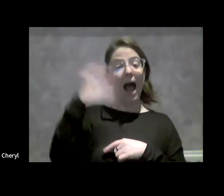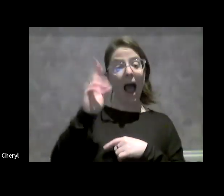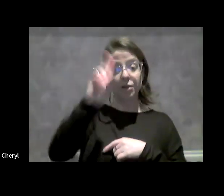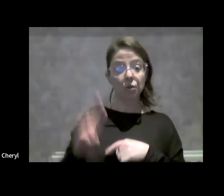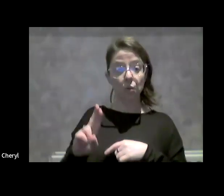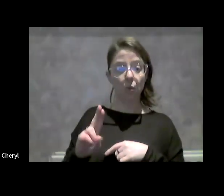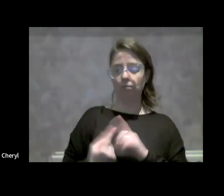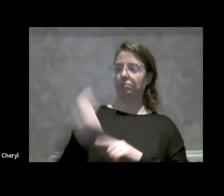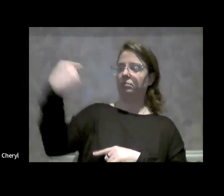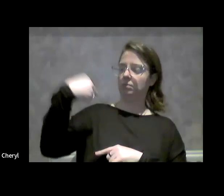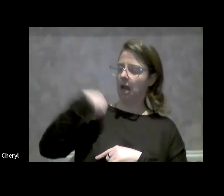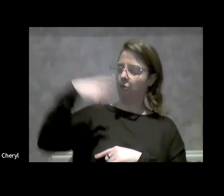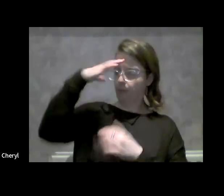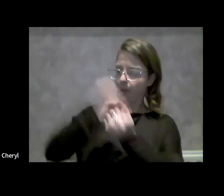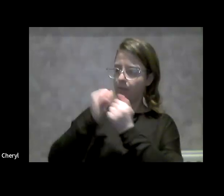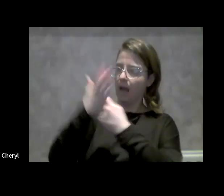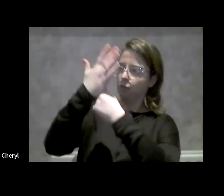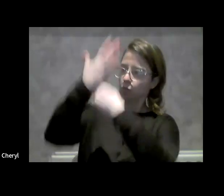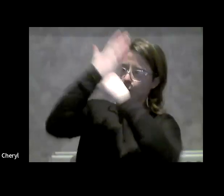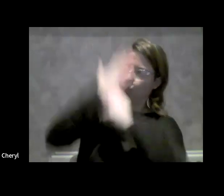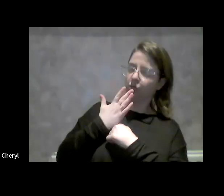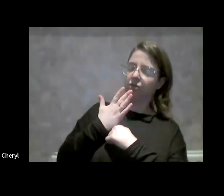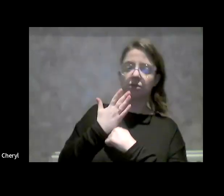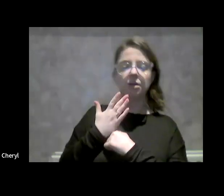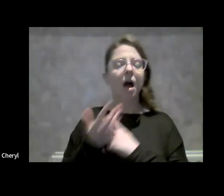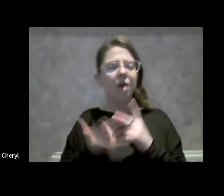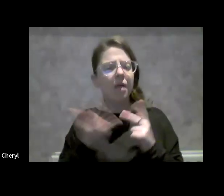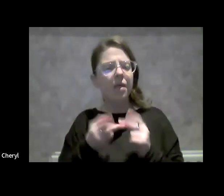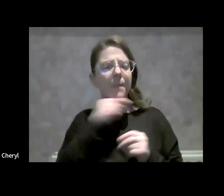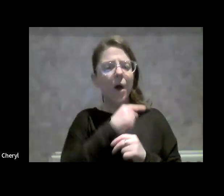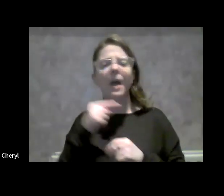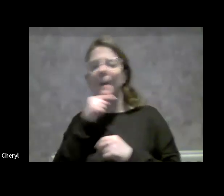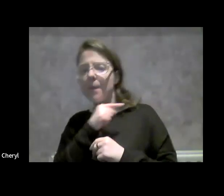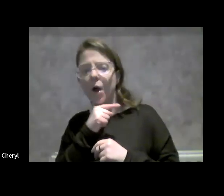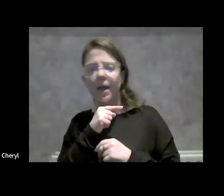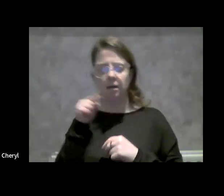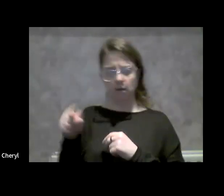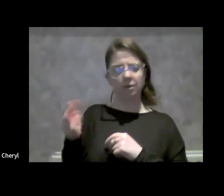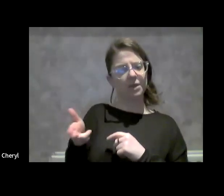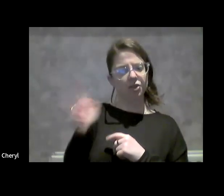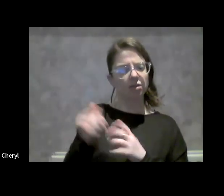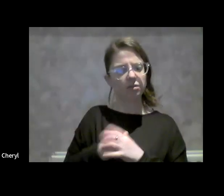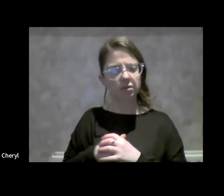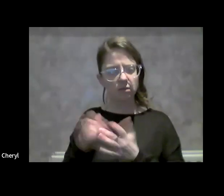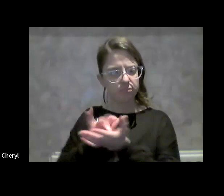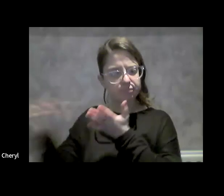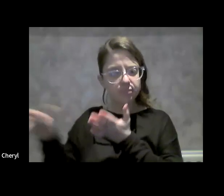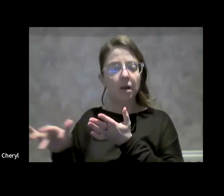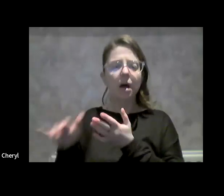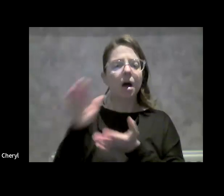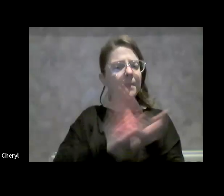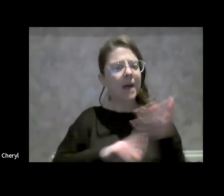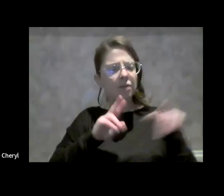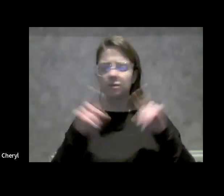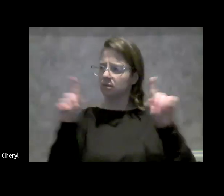squashed. And when Bobby puts his hand into the hand of another boy's, his boyfriend is shot. And when I search my parents' eyes for